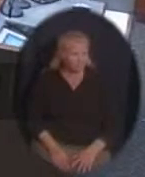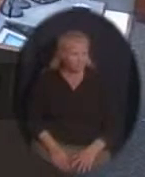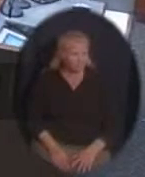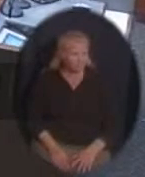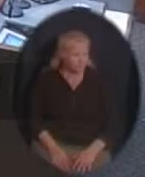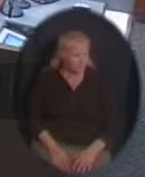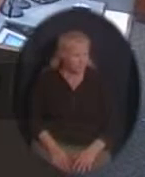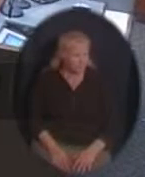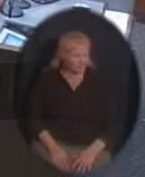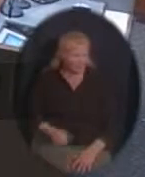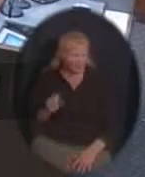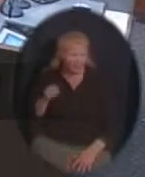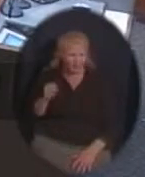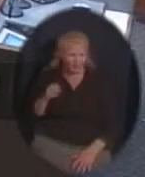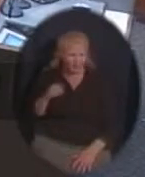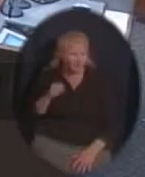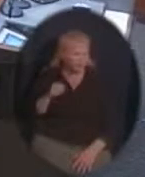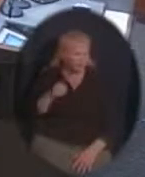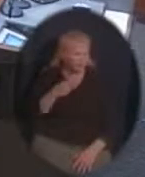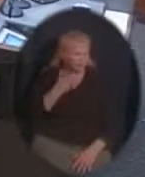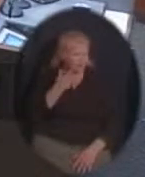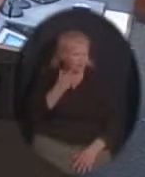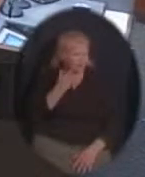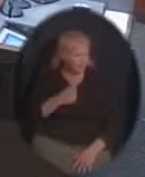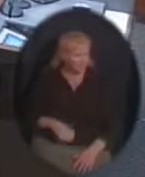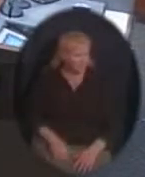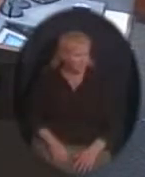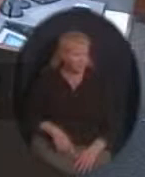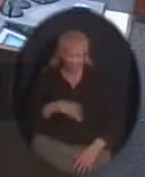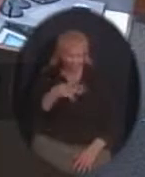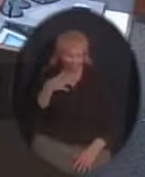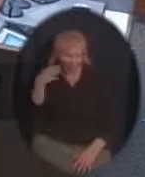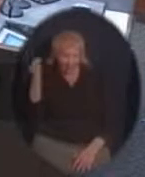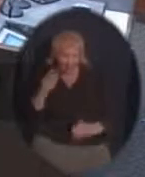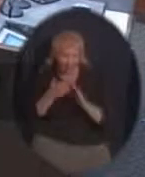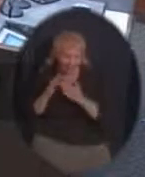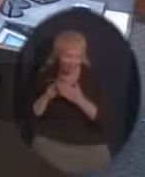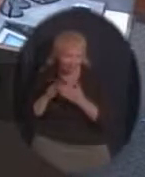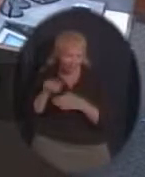No. But is. I will be is out of there- town. Is, so oh, you're going to be out of town? I'll be out of town.